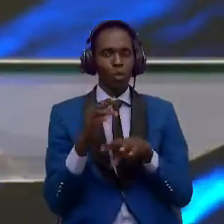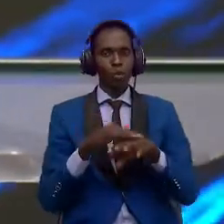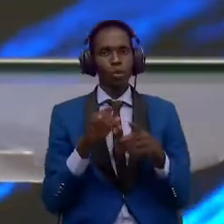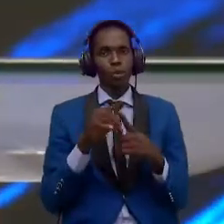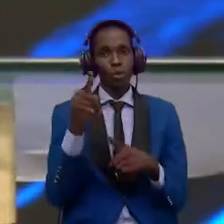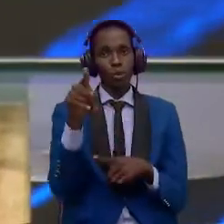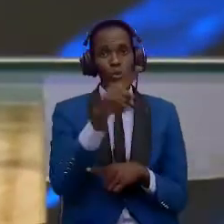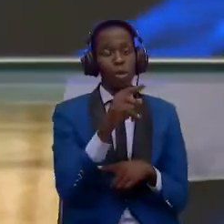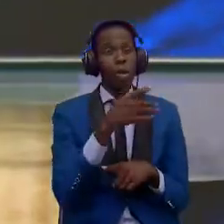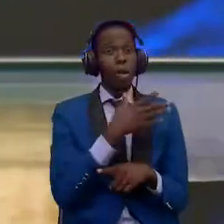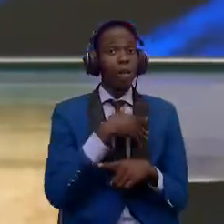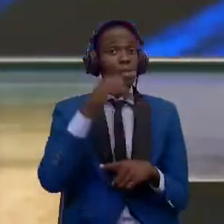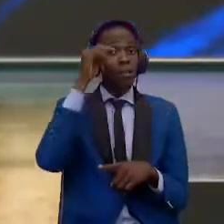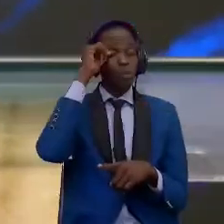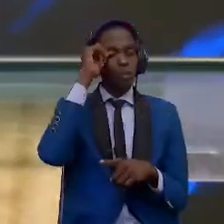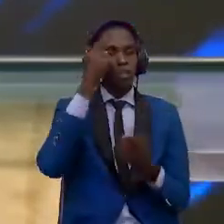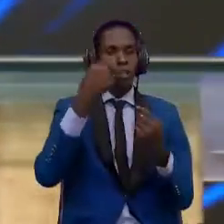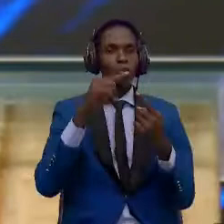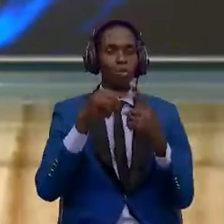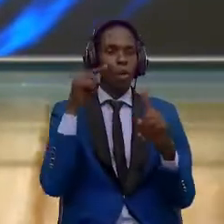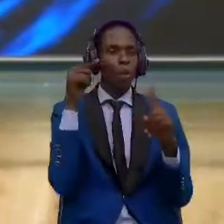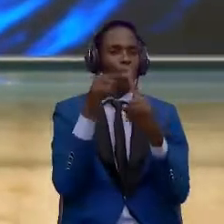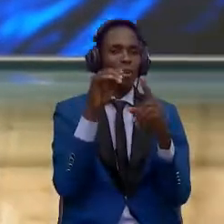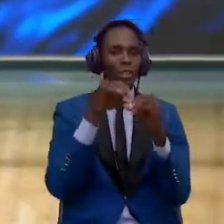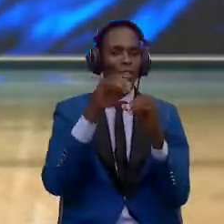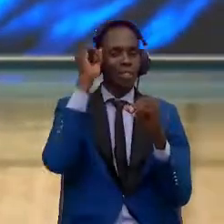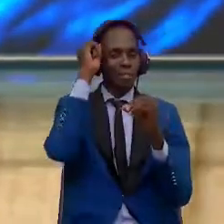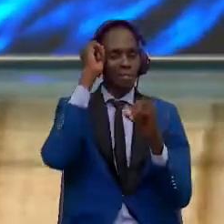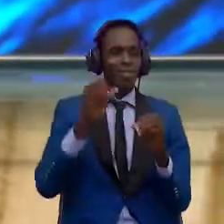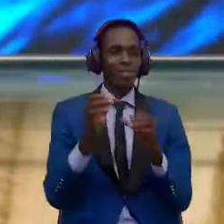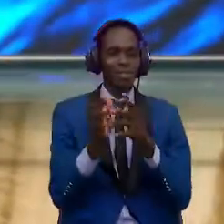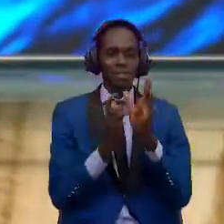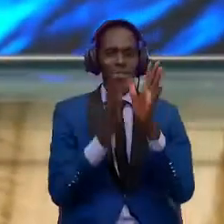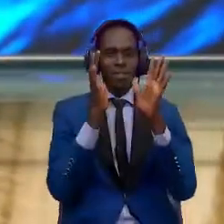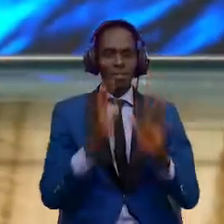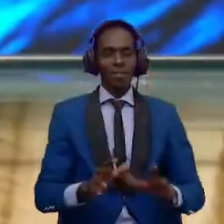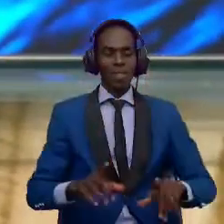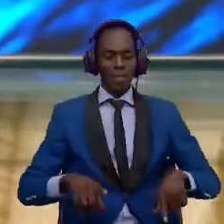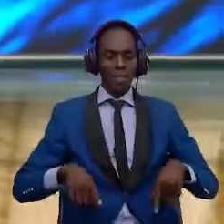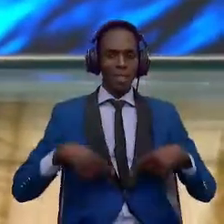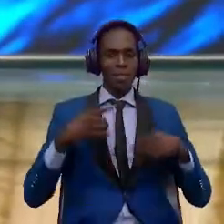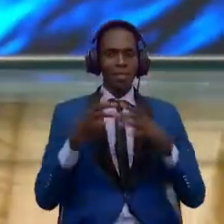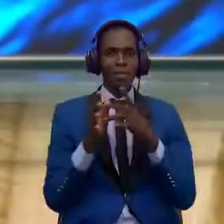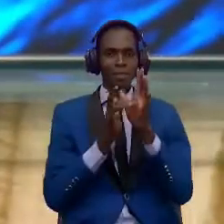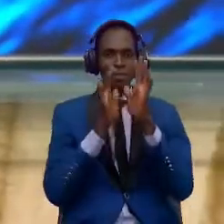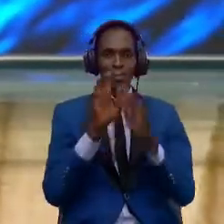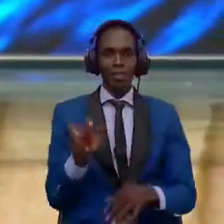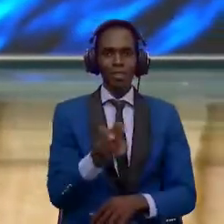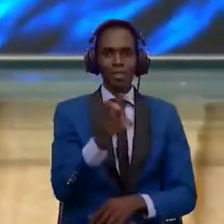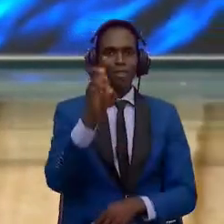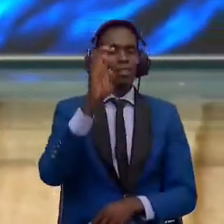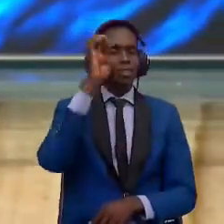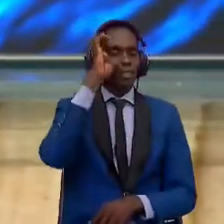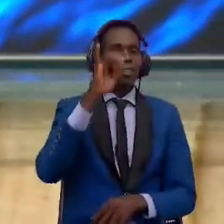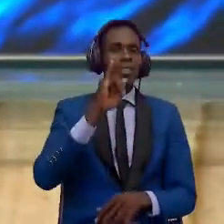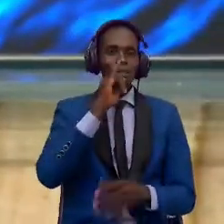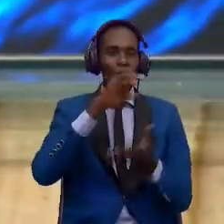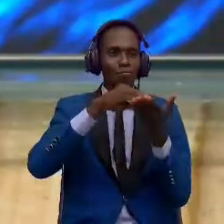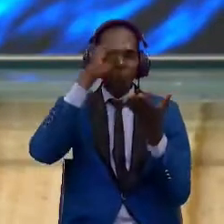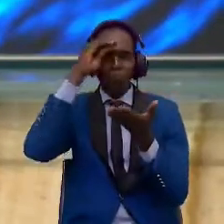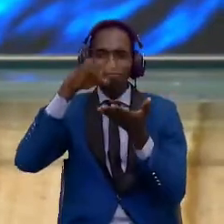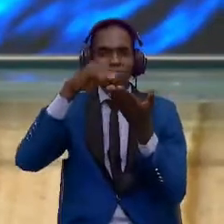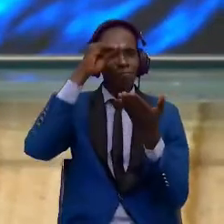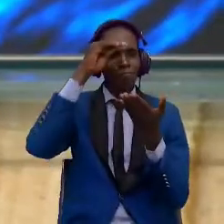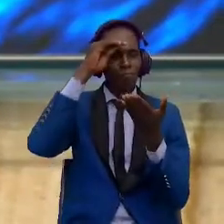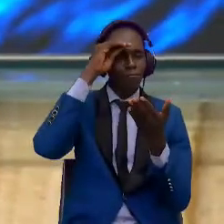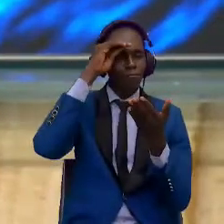came to the point in his discipleship, in his training, and he's imbibing everything that Paul the